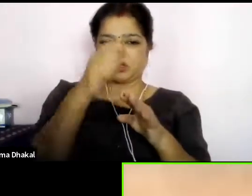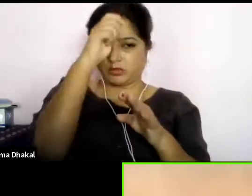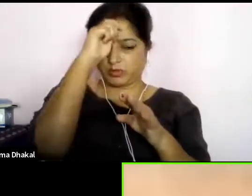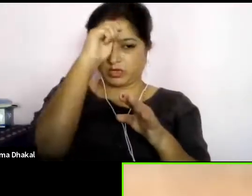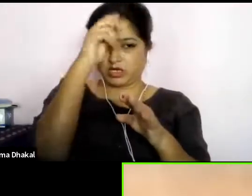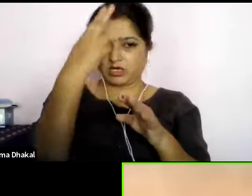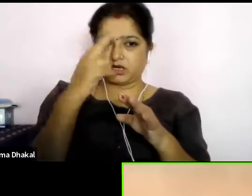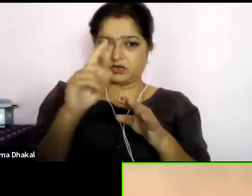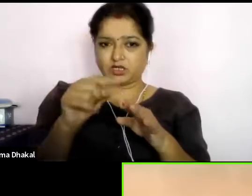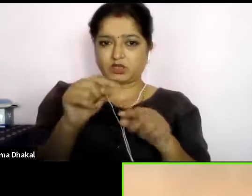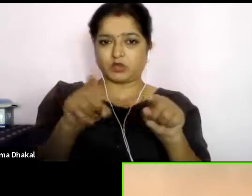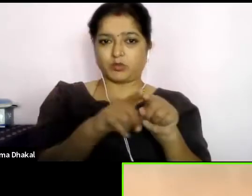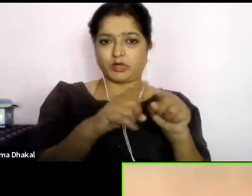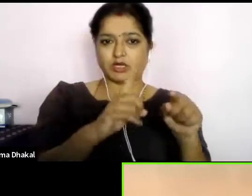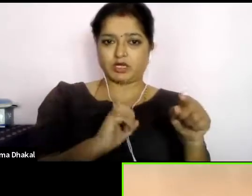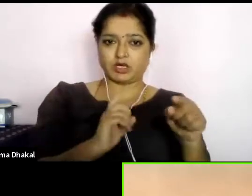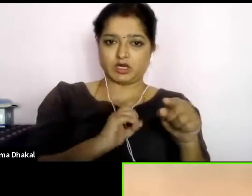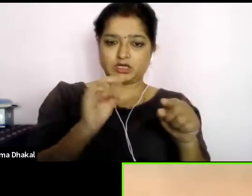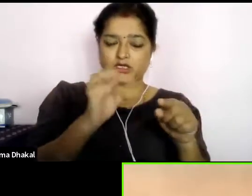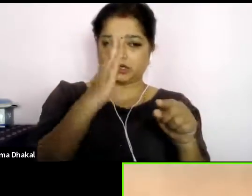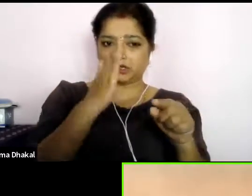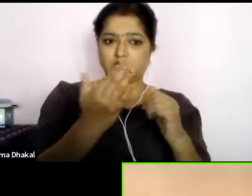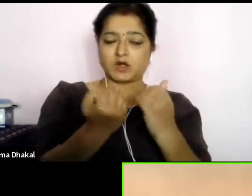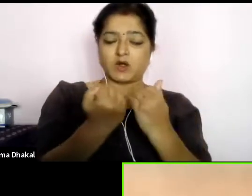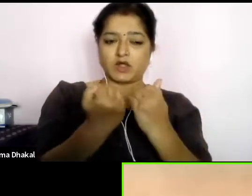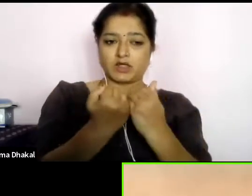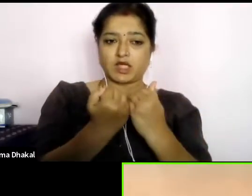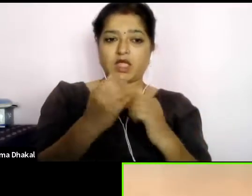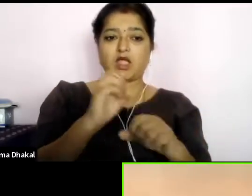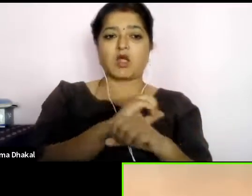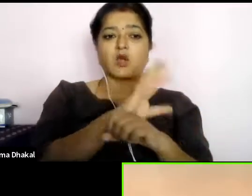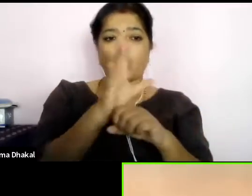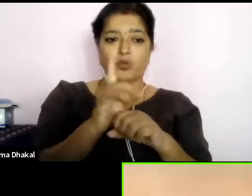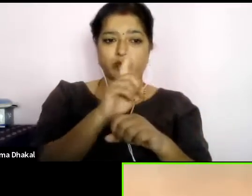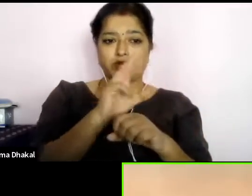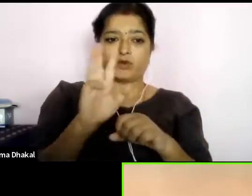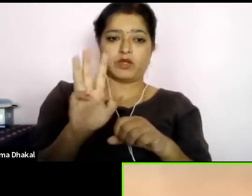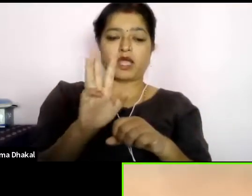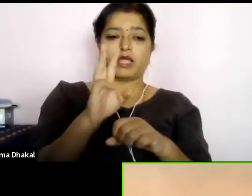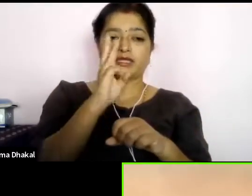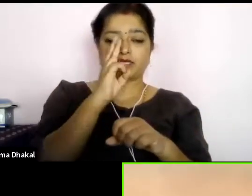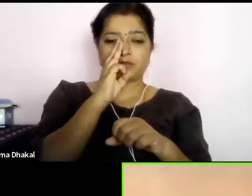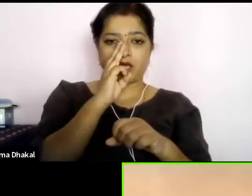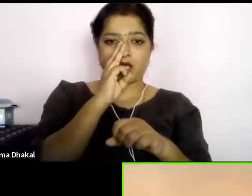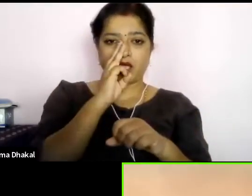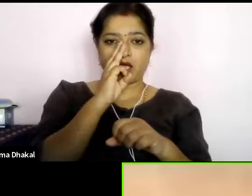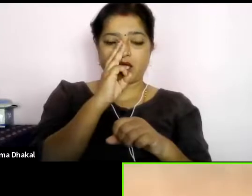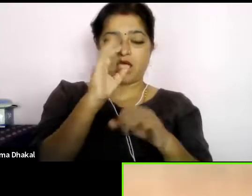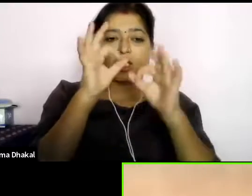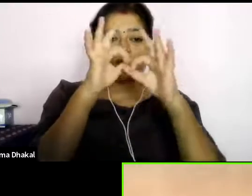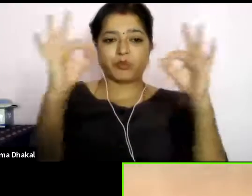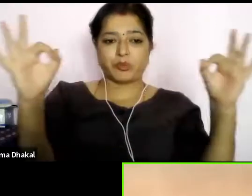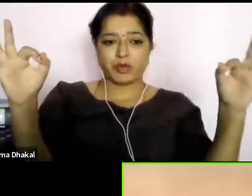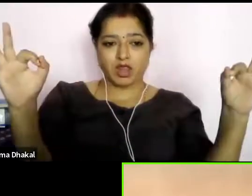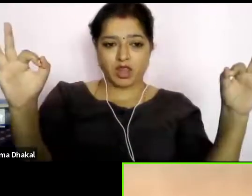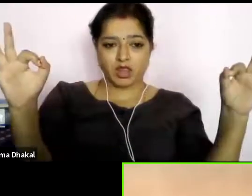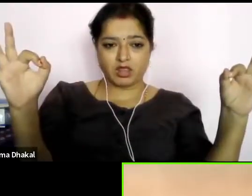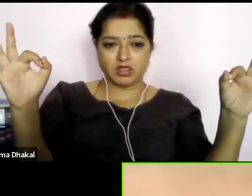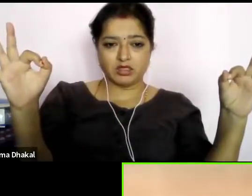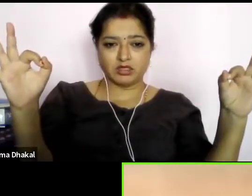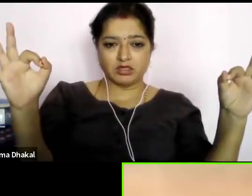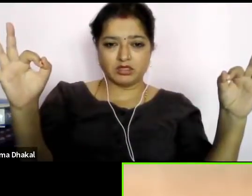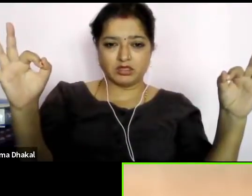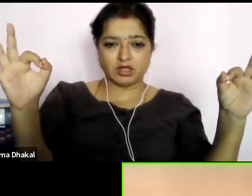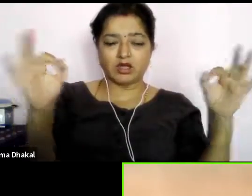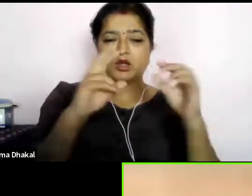like wash, health hygiene, menstruations, and all these get affected to both of them, the mother and the